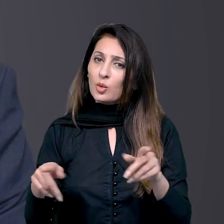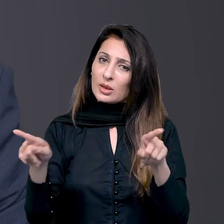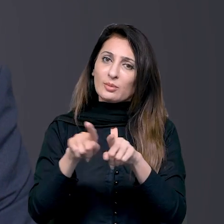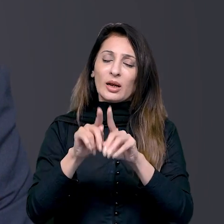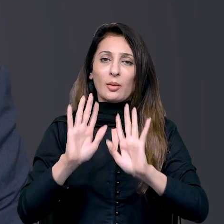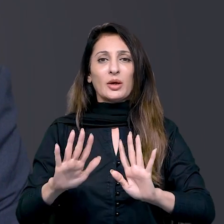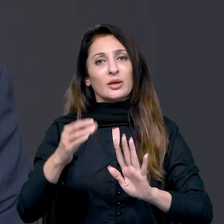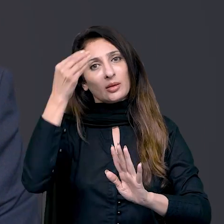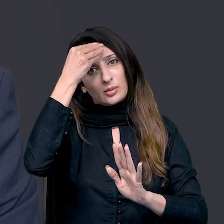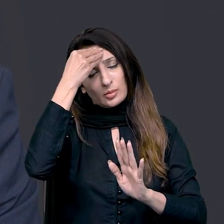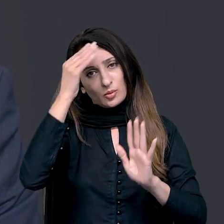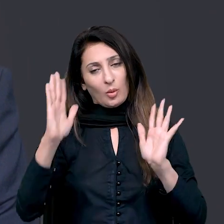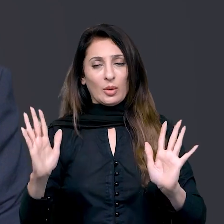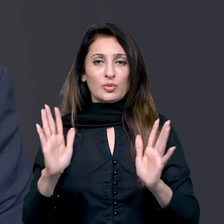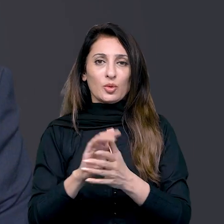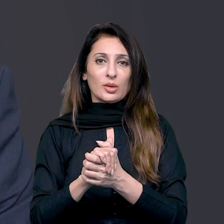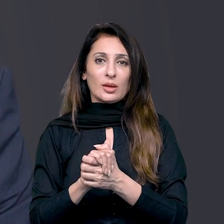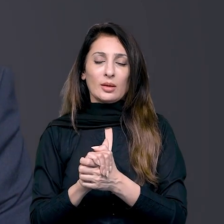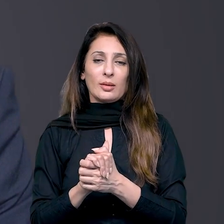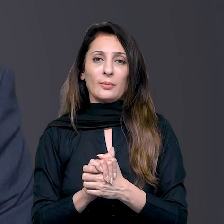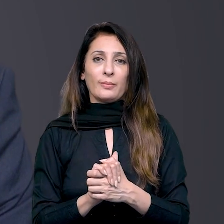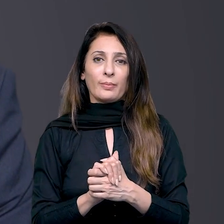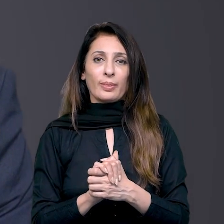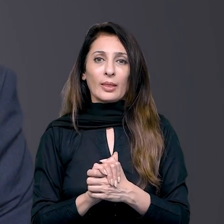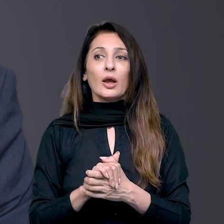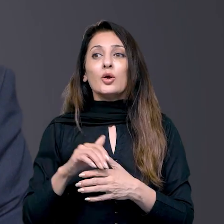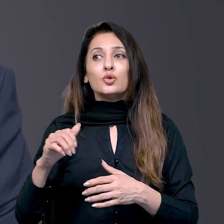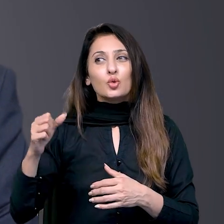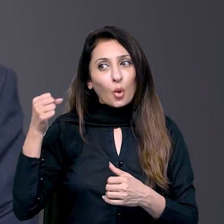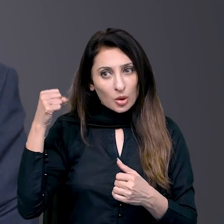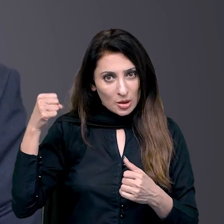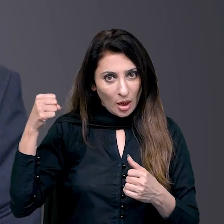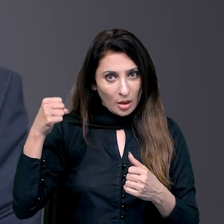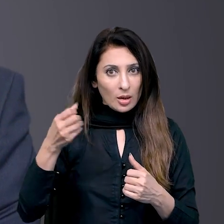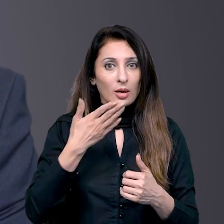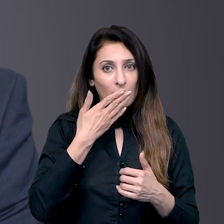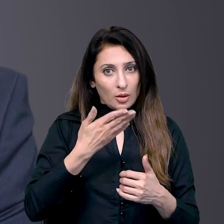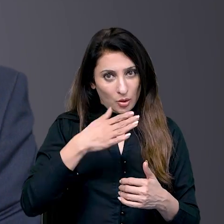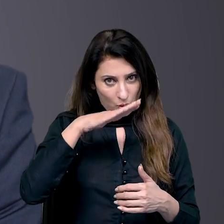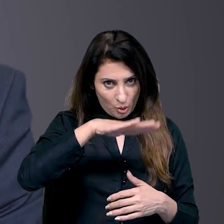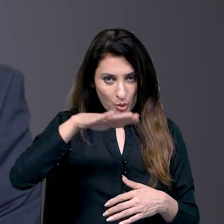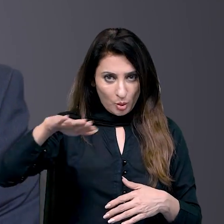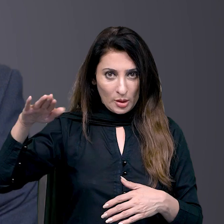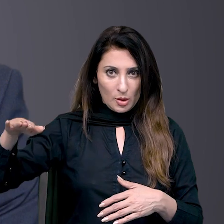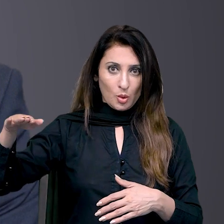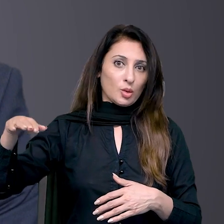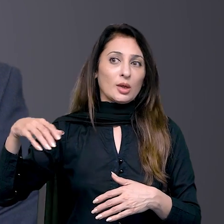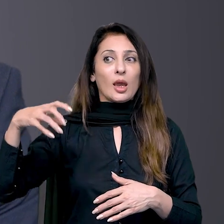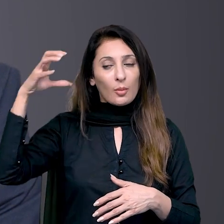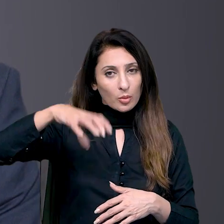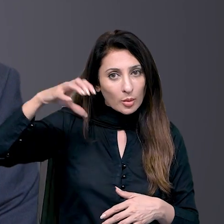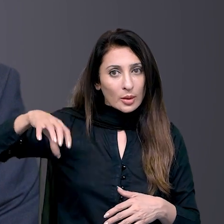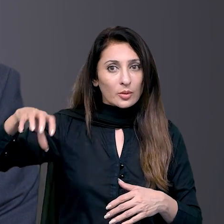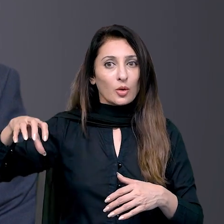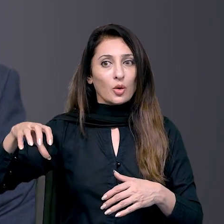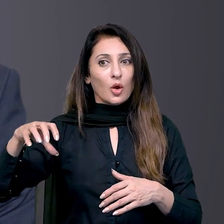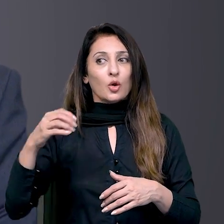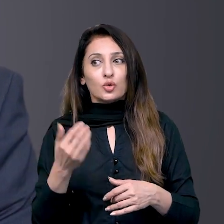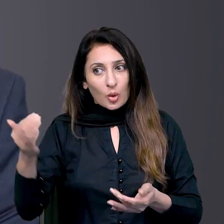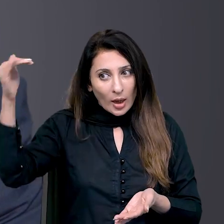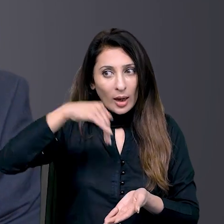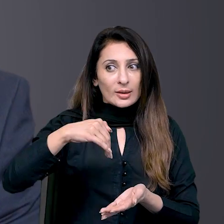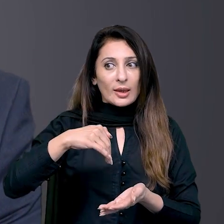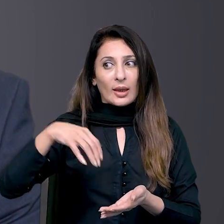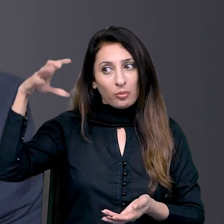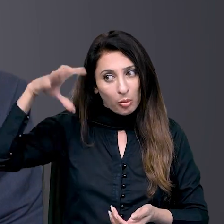generally younger students or litigants who step into this profession find it